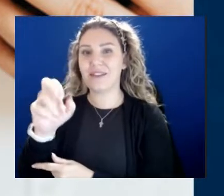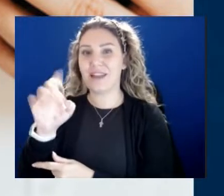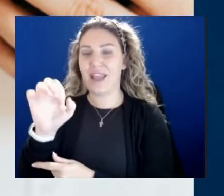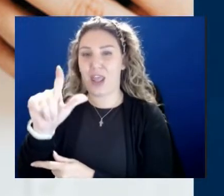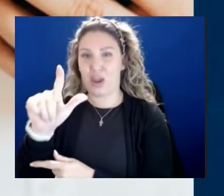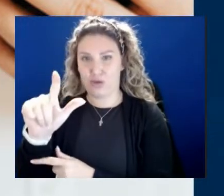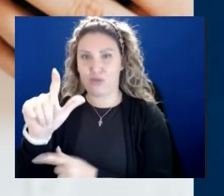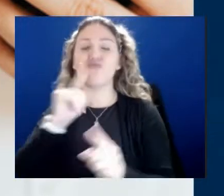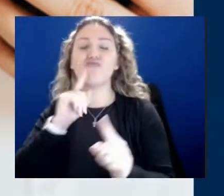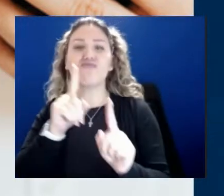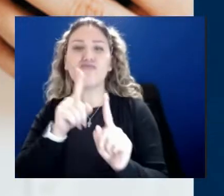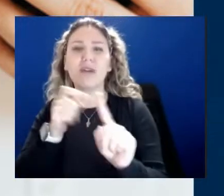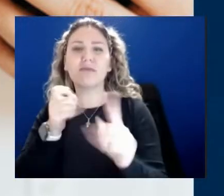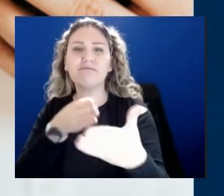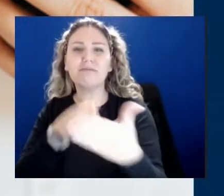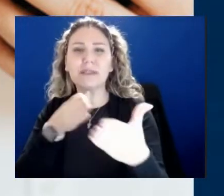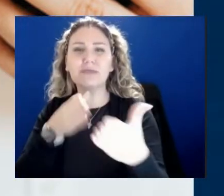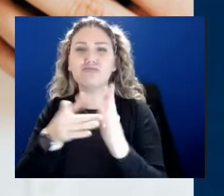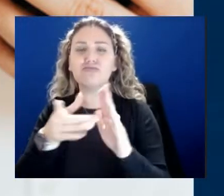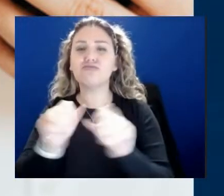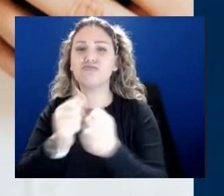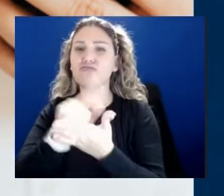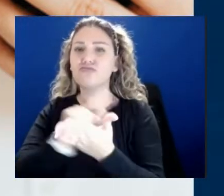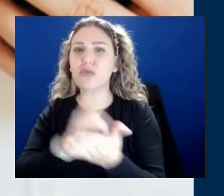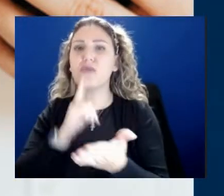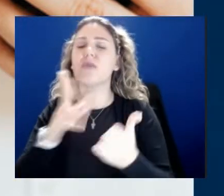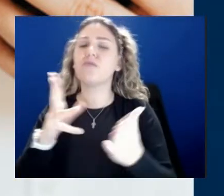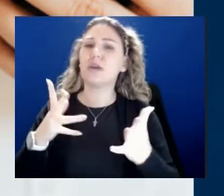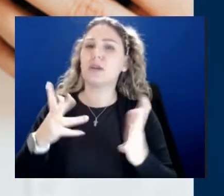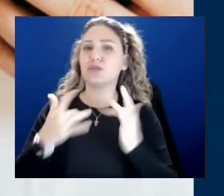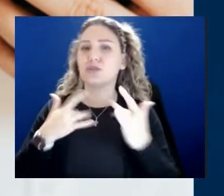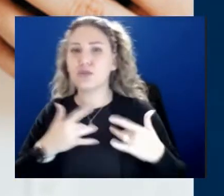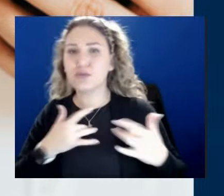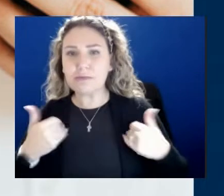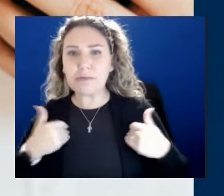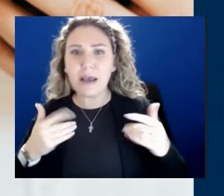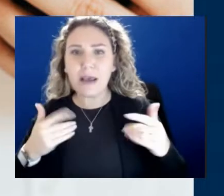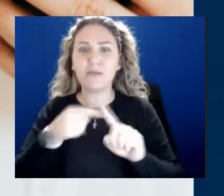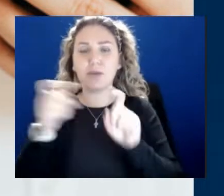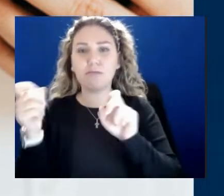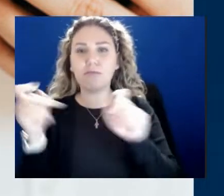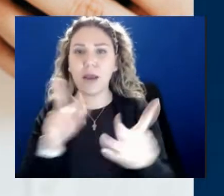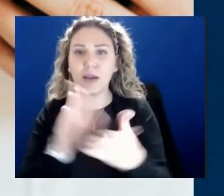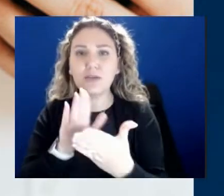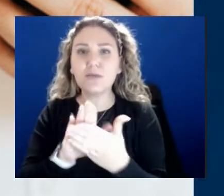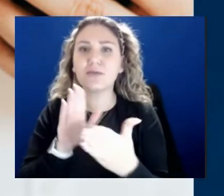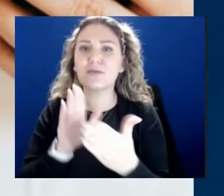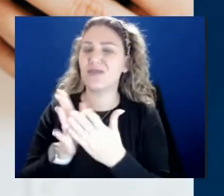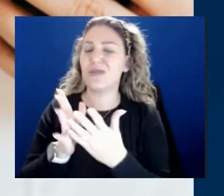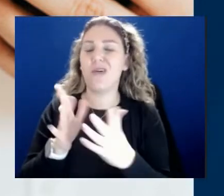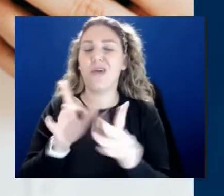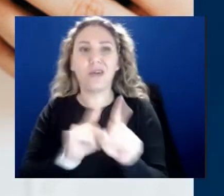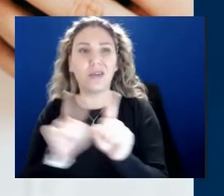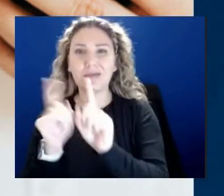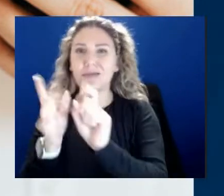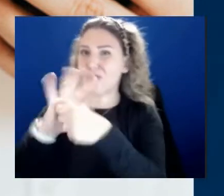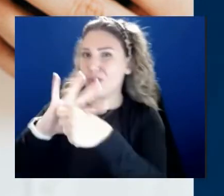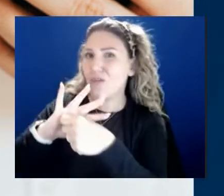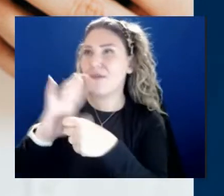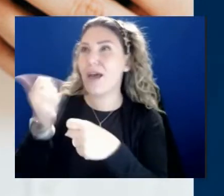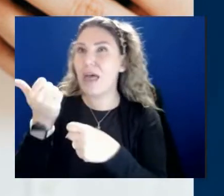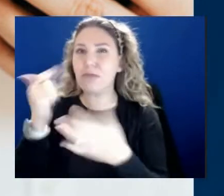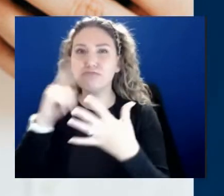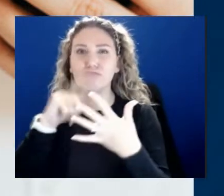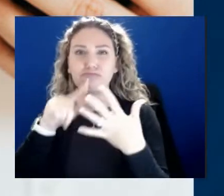have right now as your kids head back to school? What questions are on your mind about COVID and other viruses out there? Send us your questions on the chat